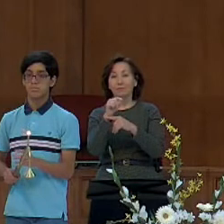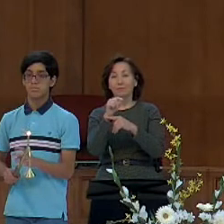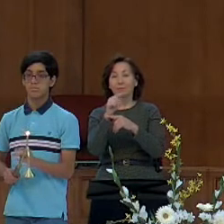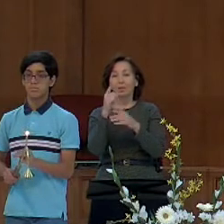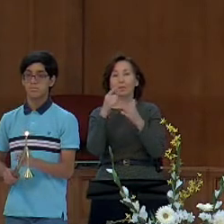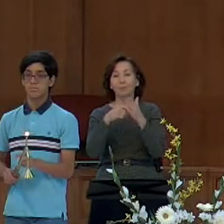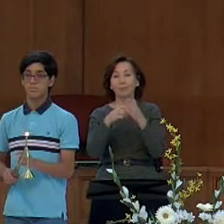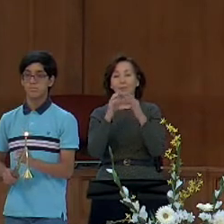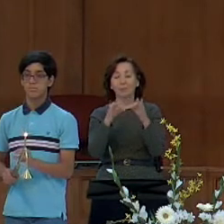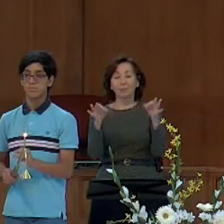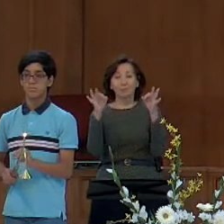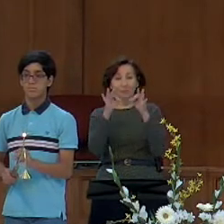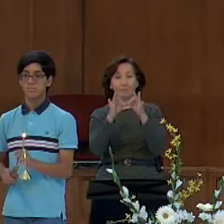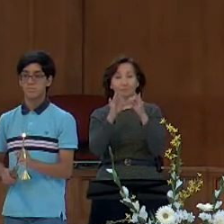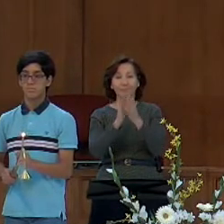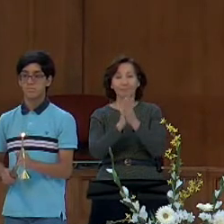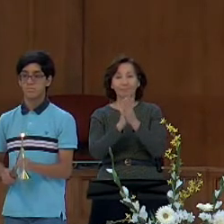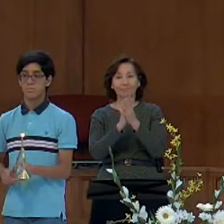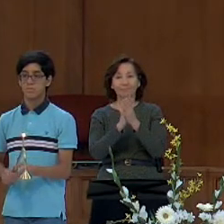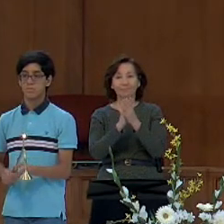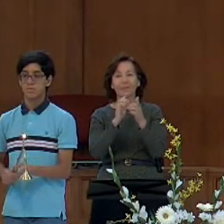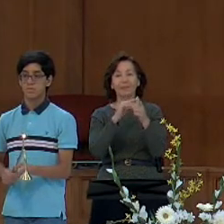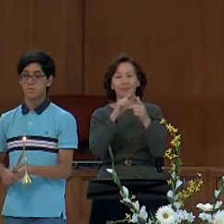most? And then just listen.